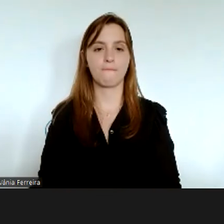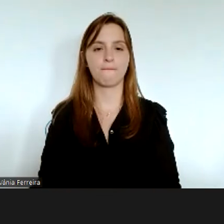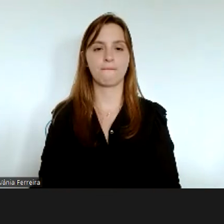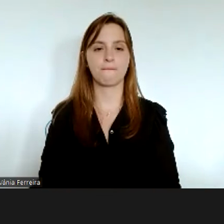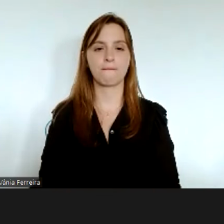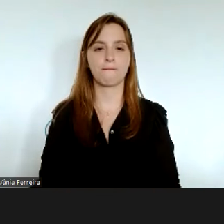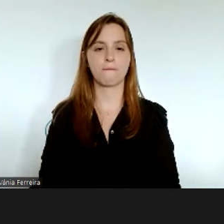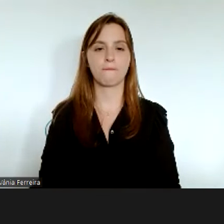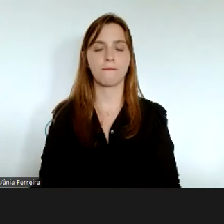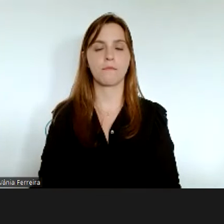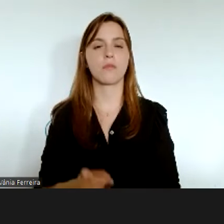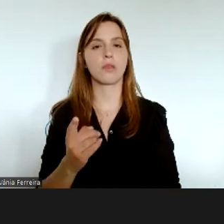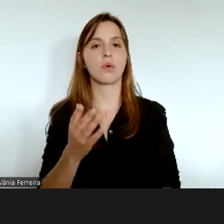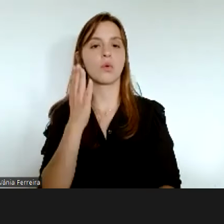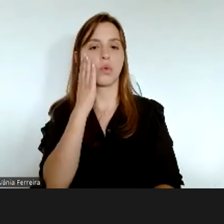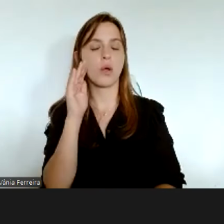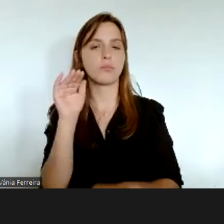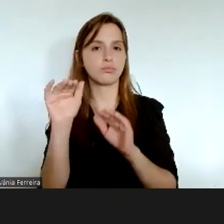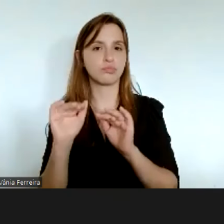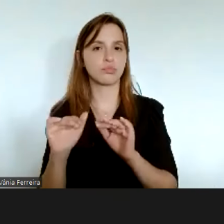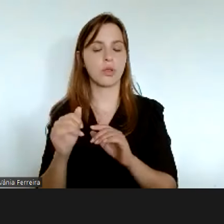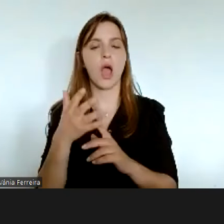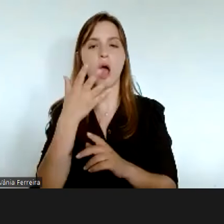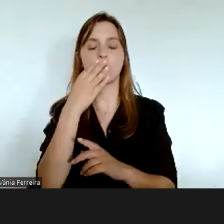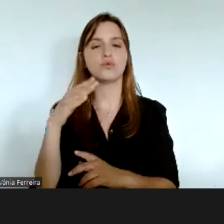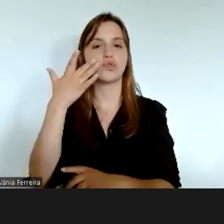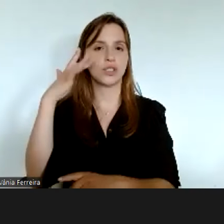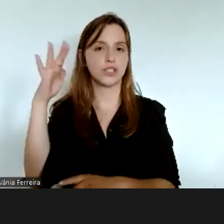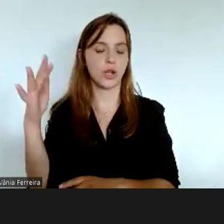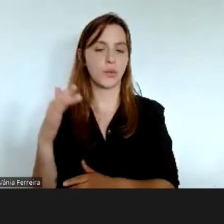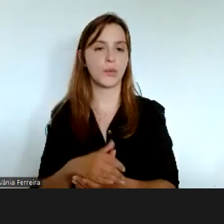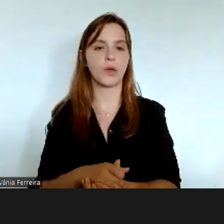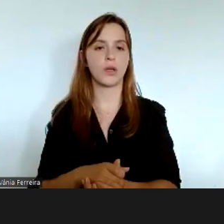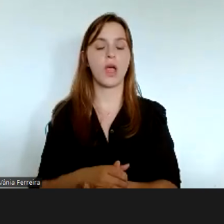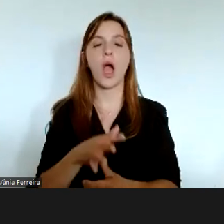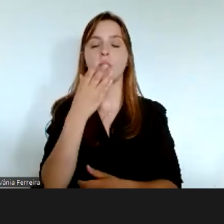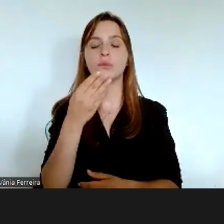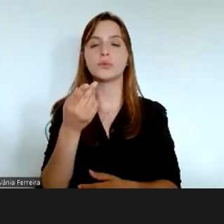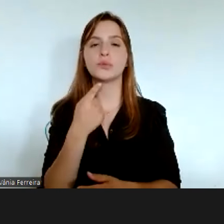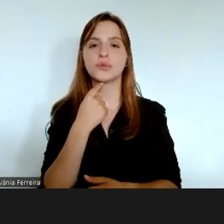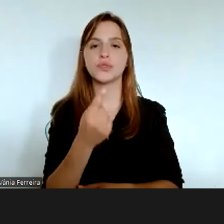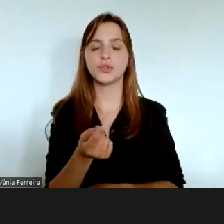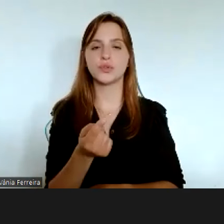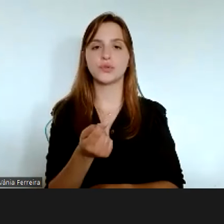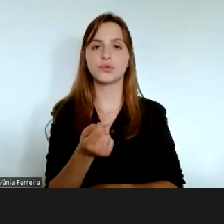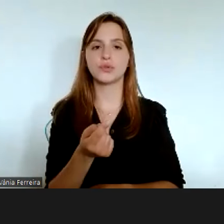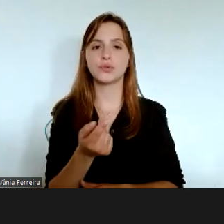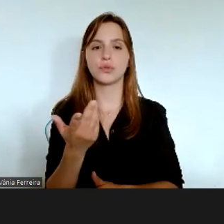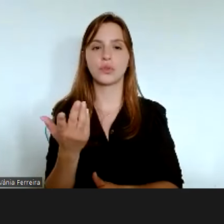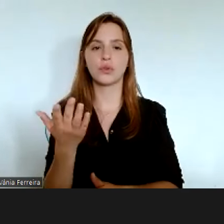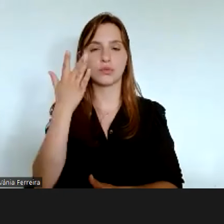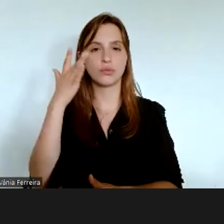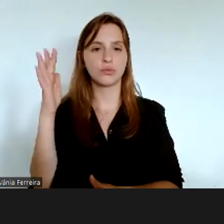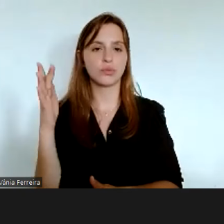of the dormitories from a foreign student. The student claims that foreigners are deprived